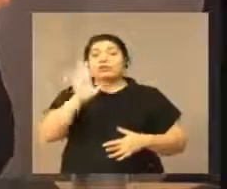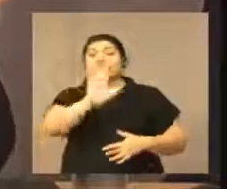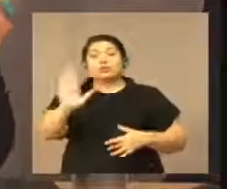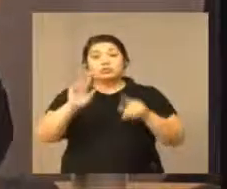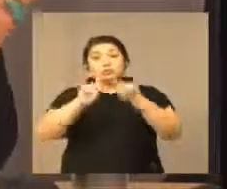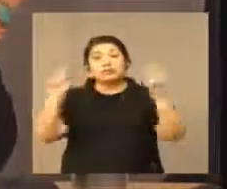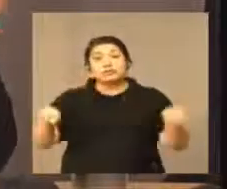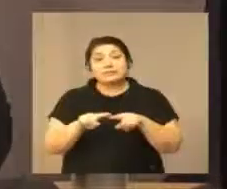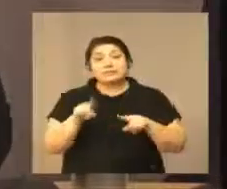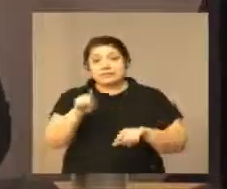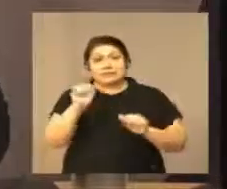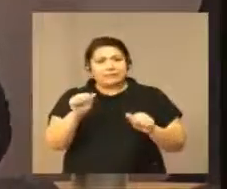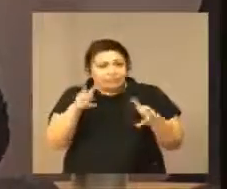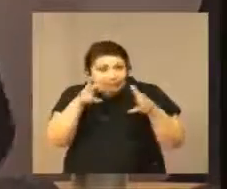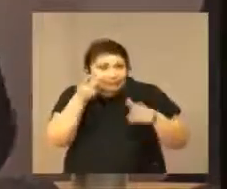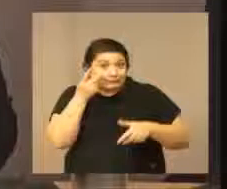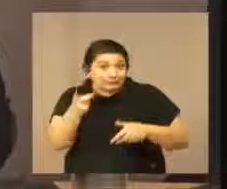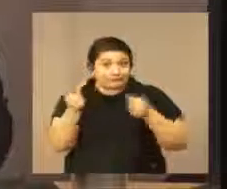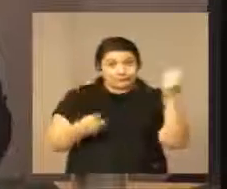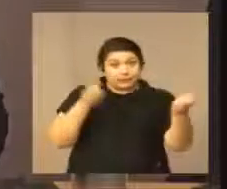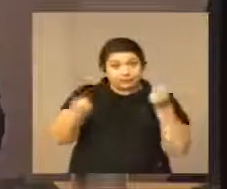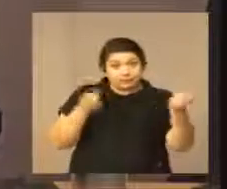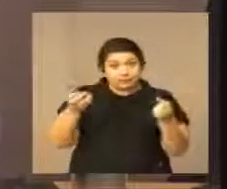you can see the signers,